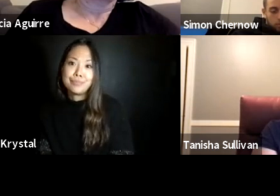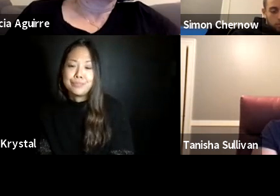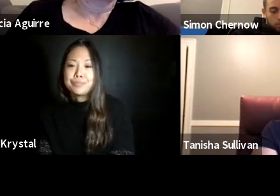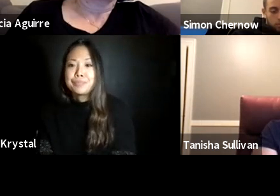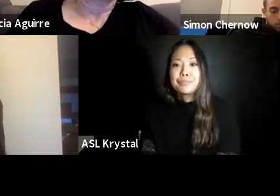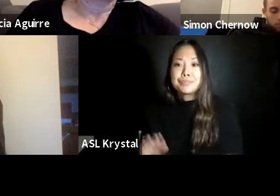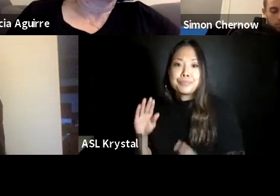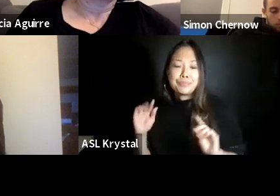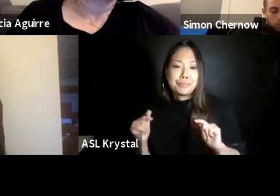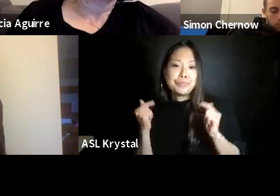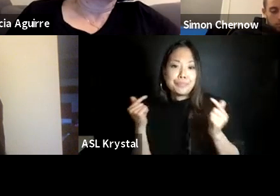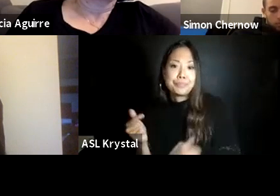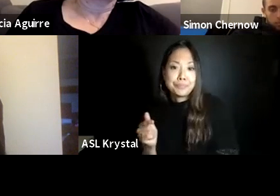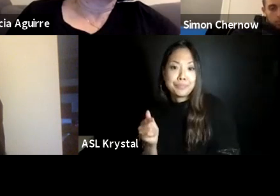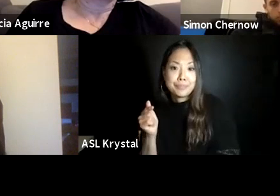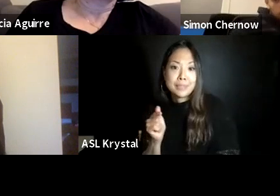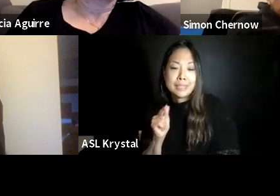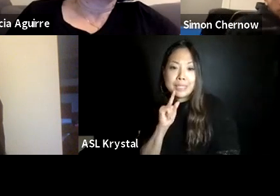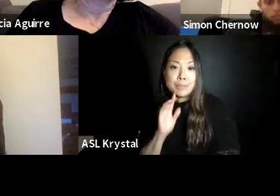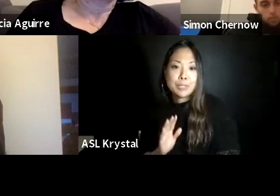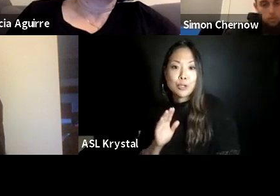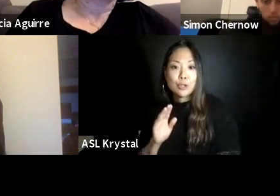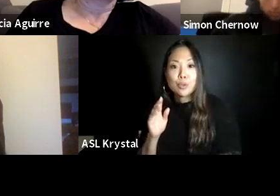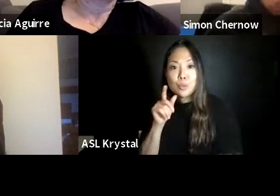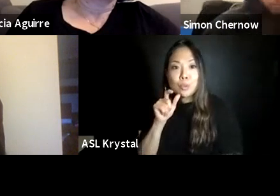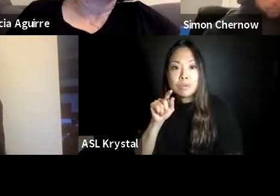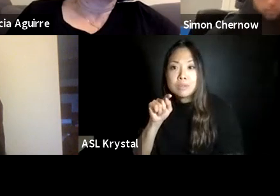Next speaker is Tiffany Luo.